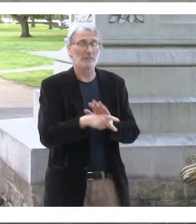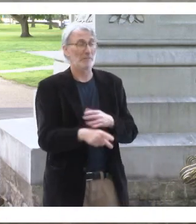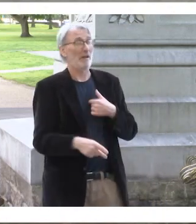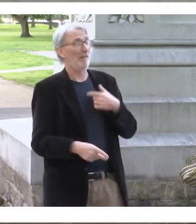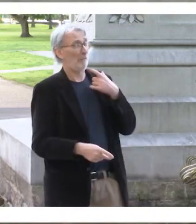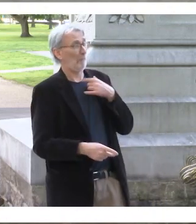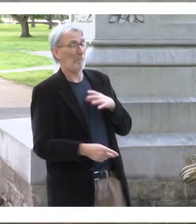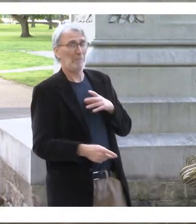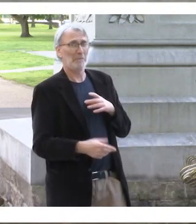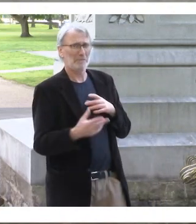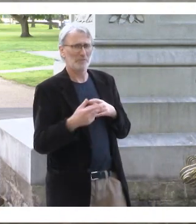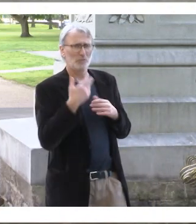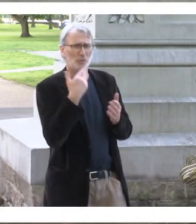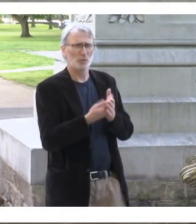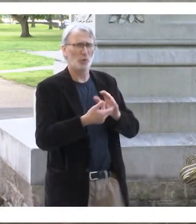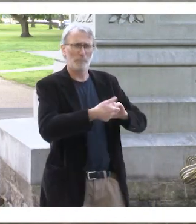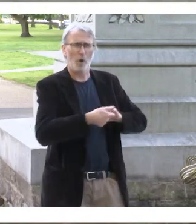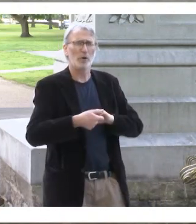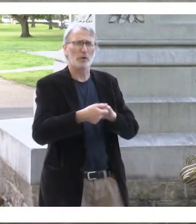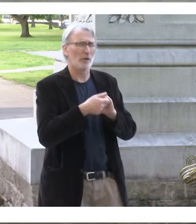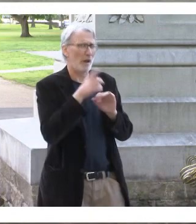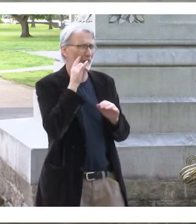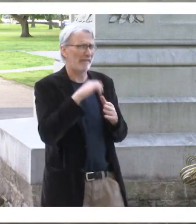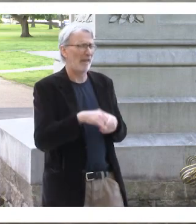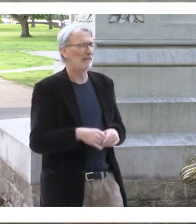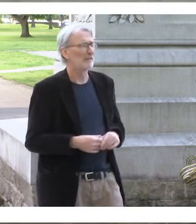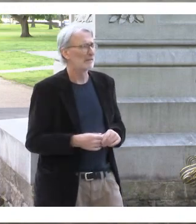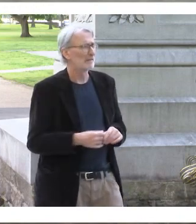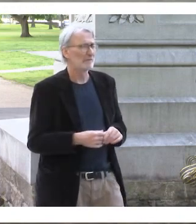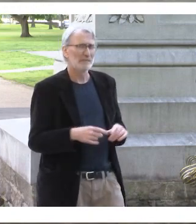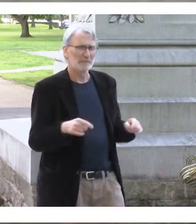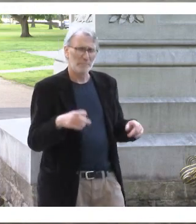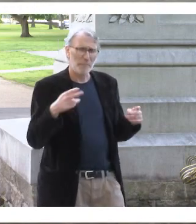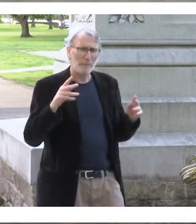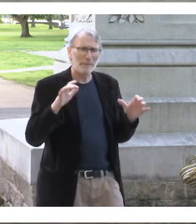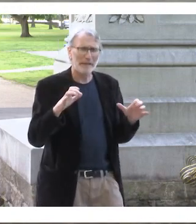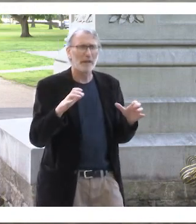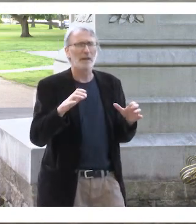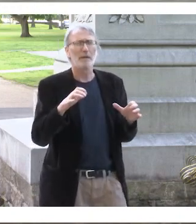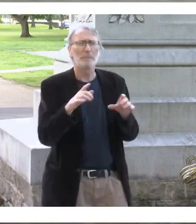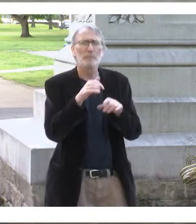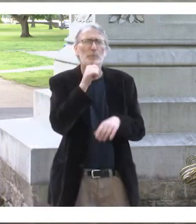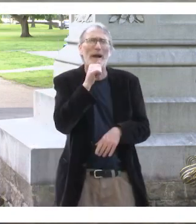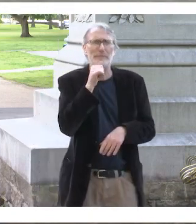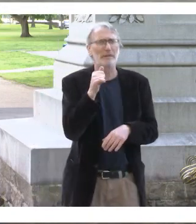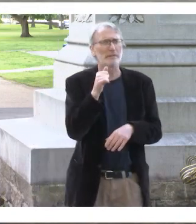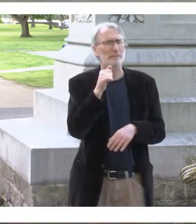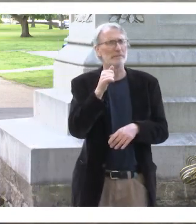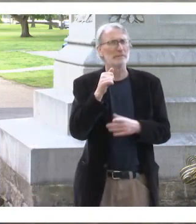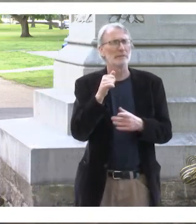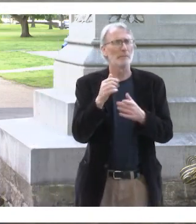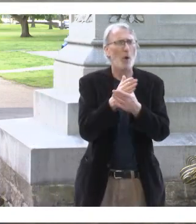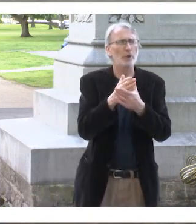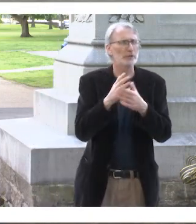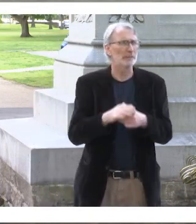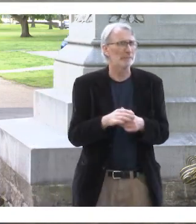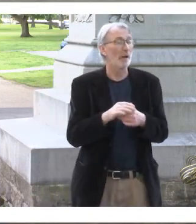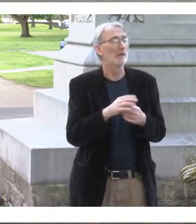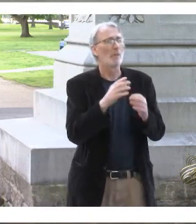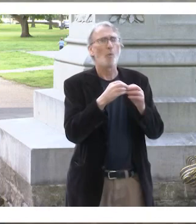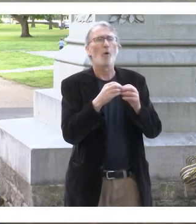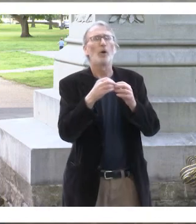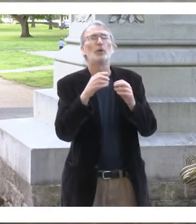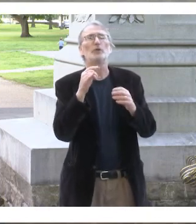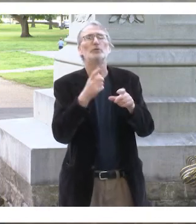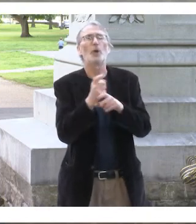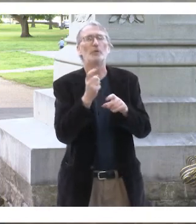it's such a great partnership like that in this park, this public-private partnership. And I'm going to continue with a couple more jokes. One